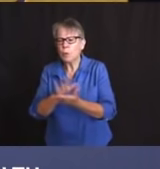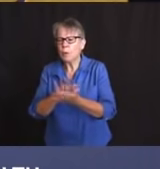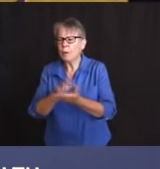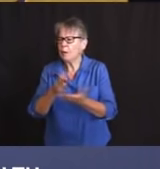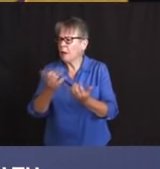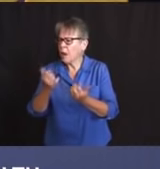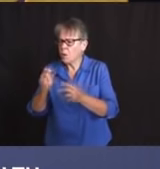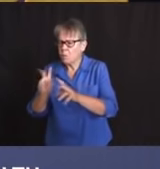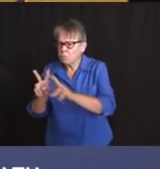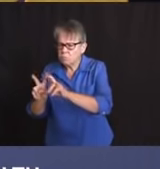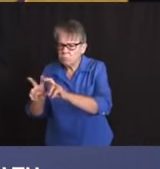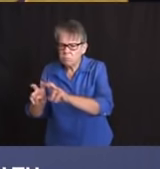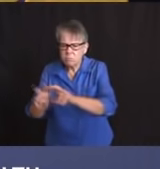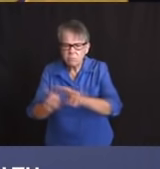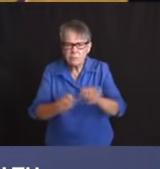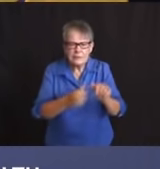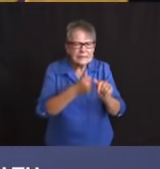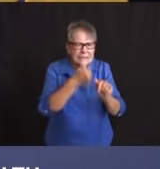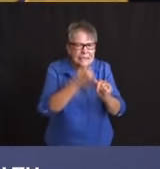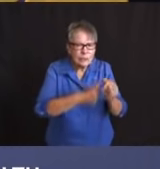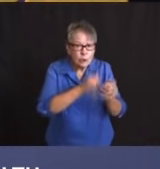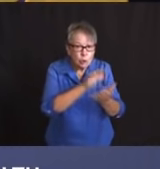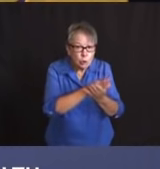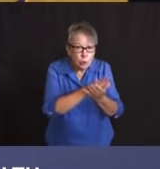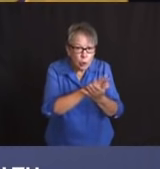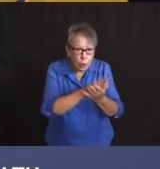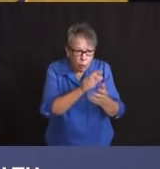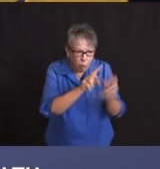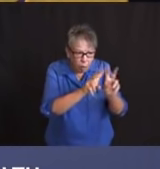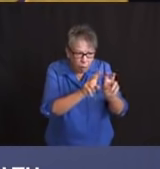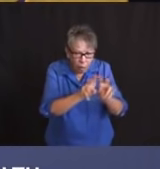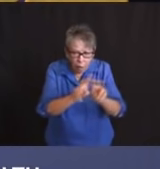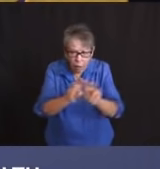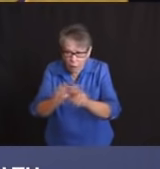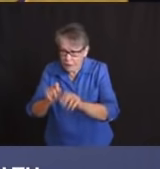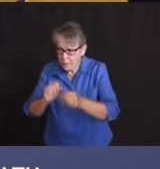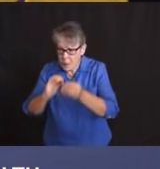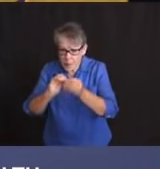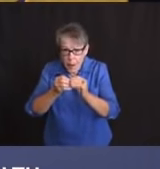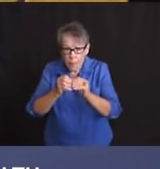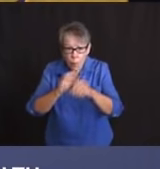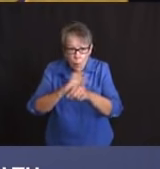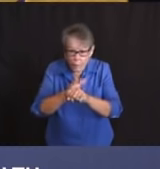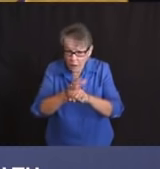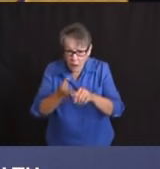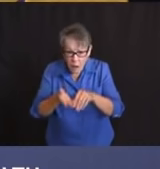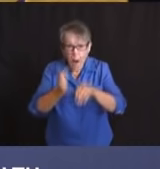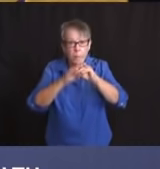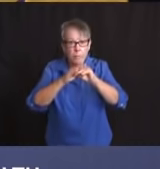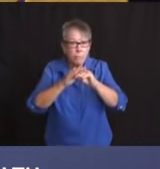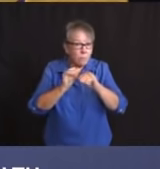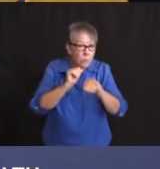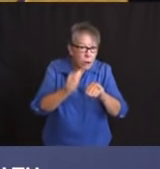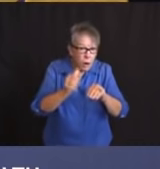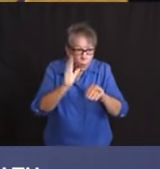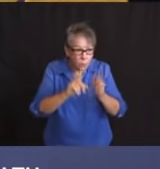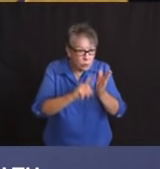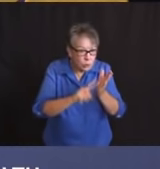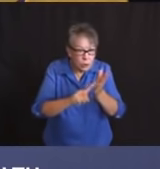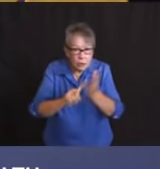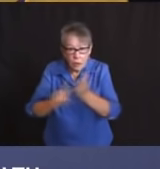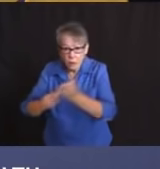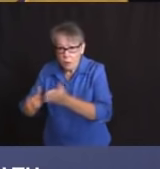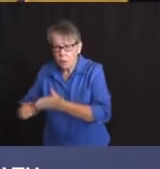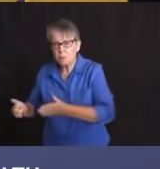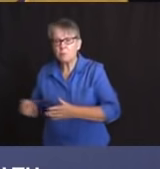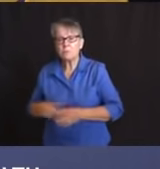outbreak that takes place? And last question, I was chatting with the commissioner who needs no introduction a couple of days ago, and